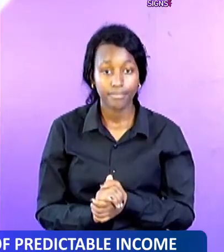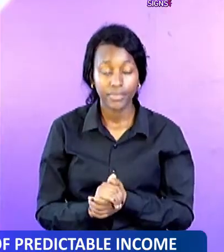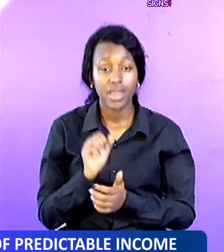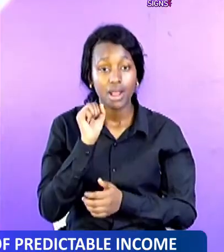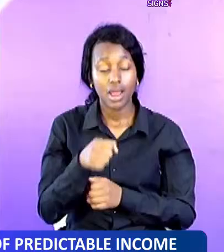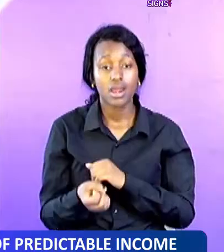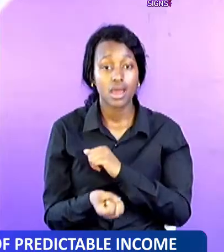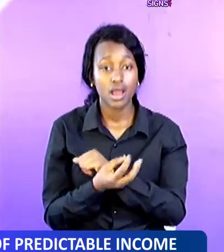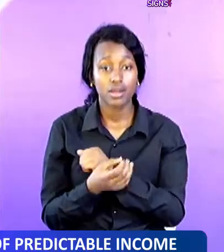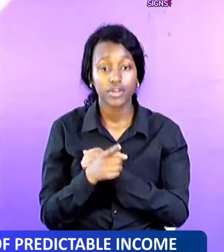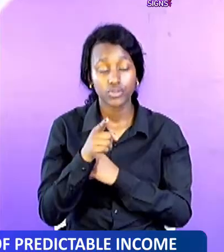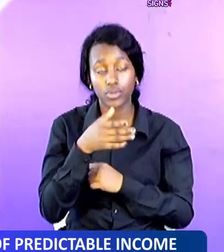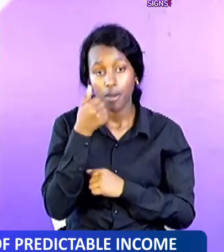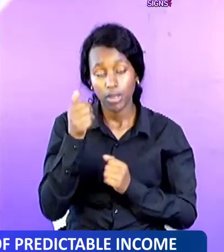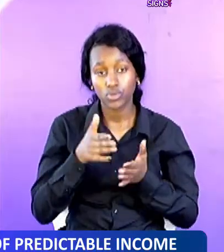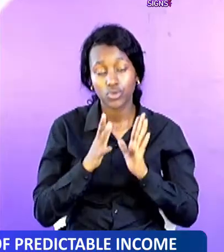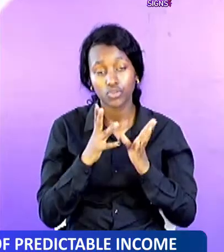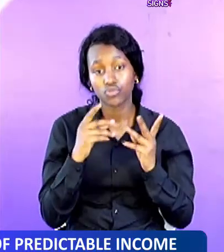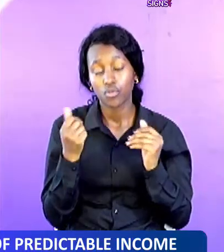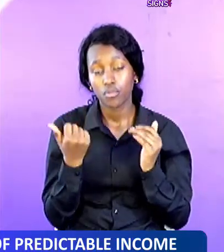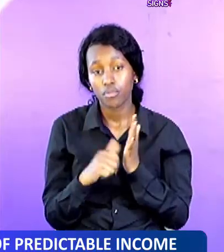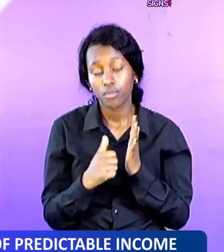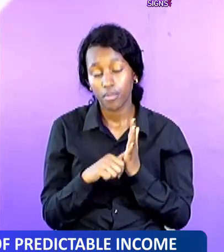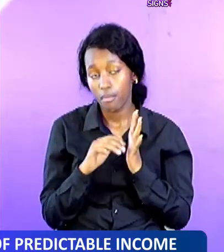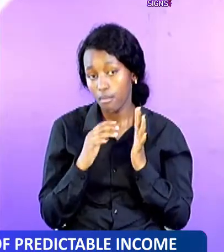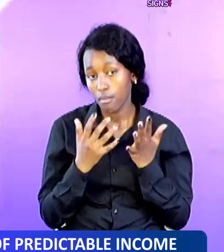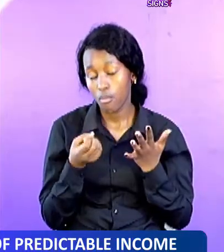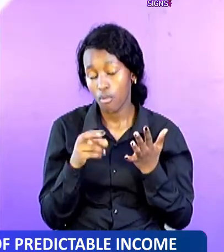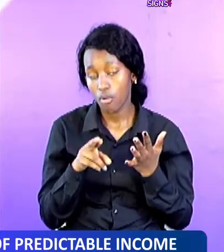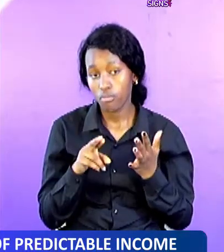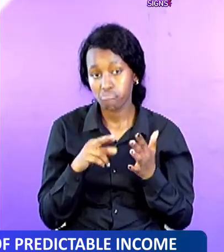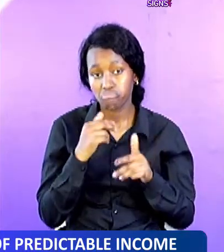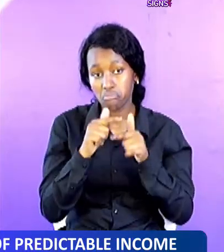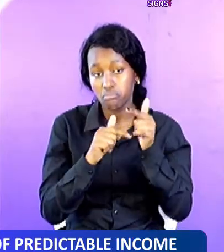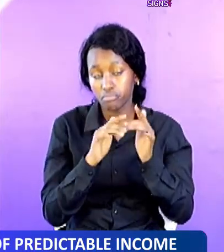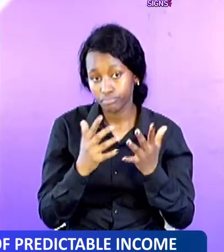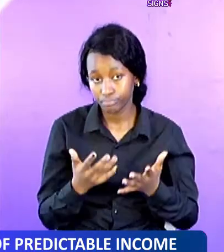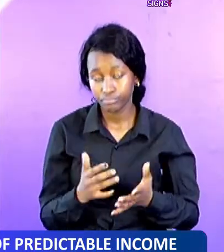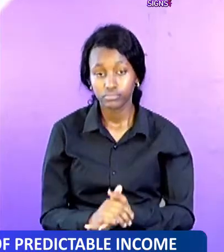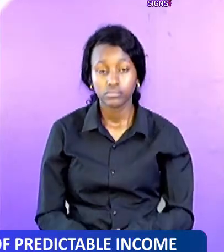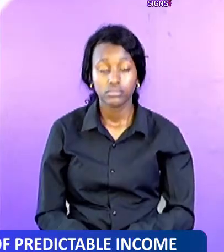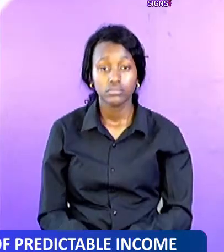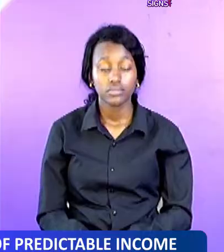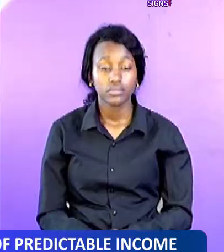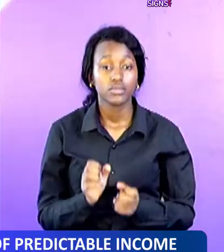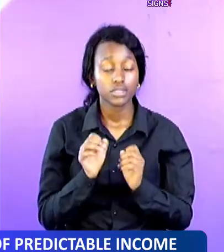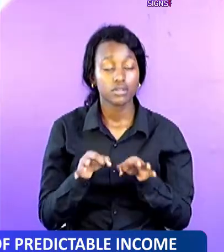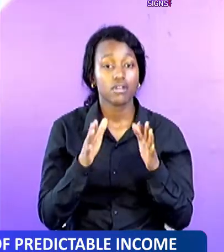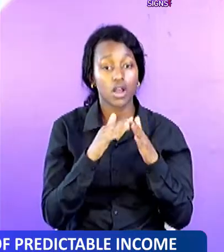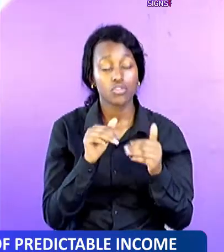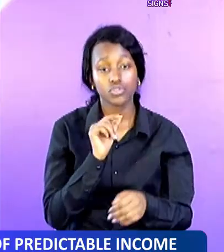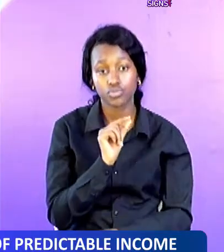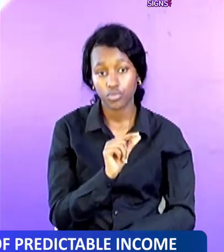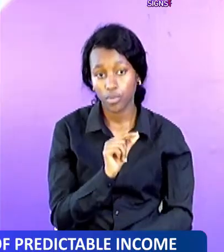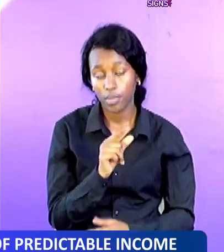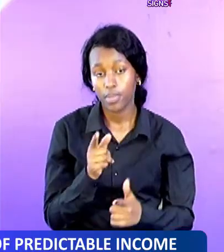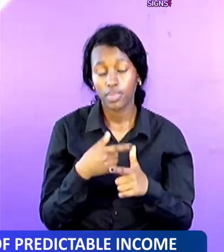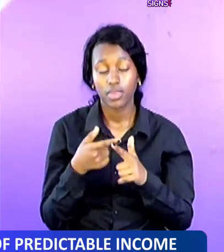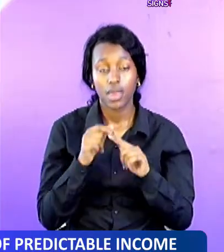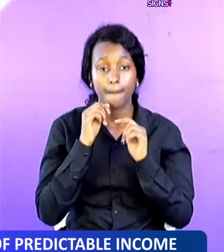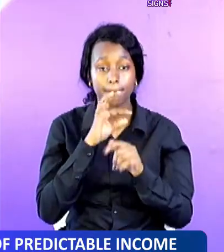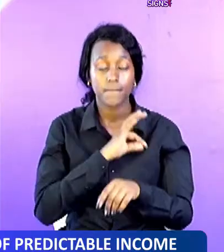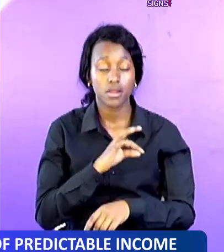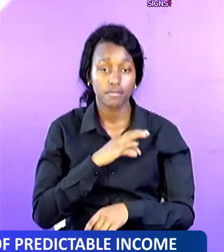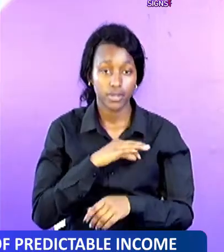advise you which is the best route. Of course, the smaller the unit, the higher the return.